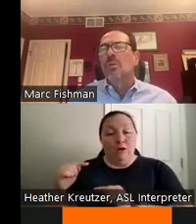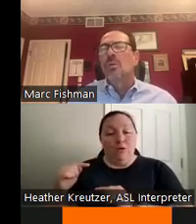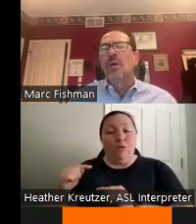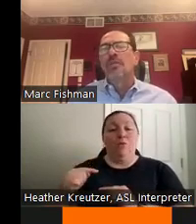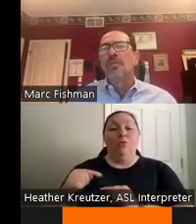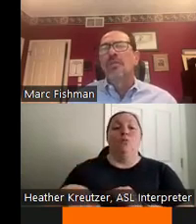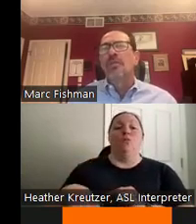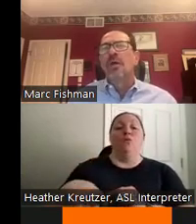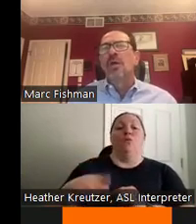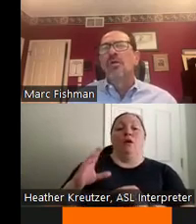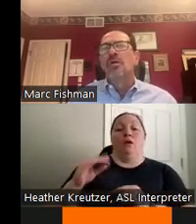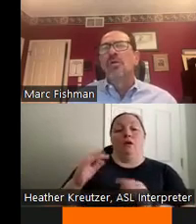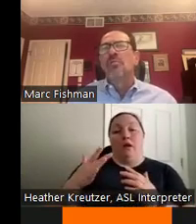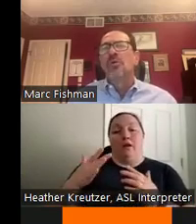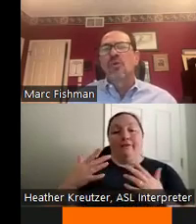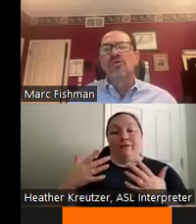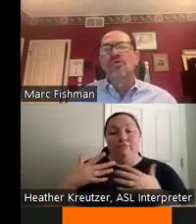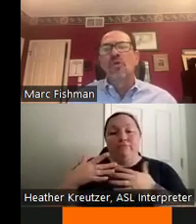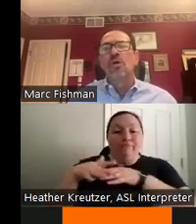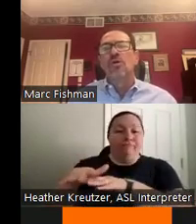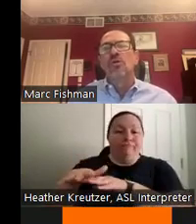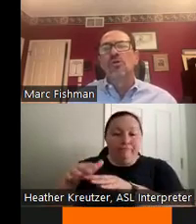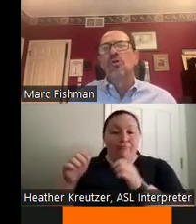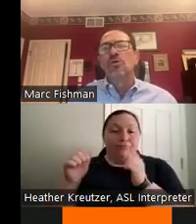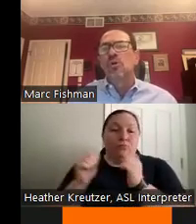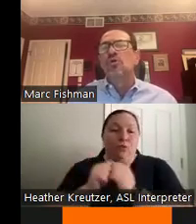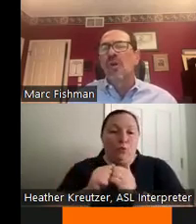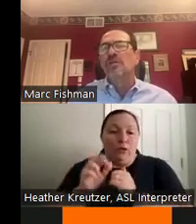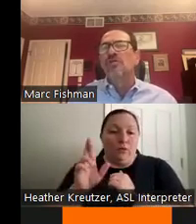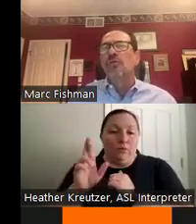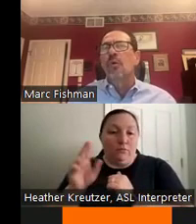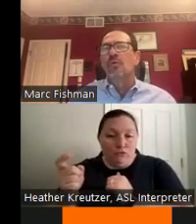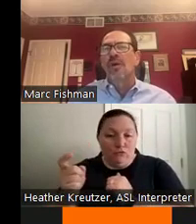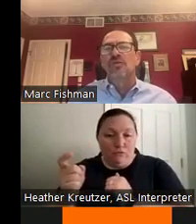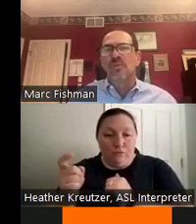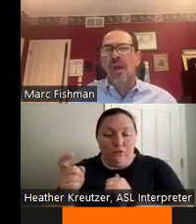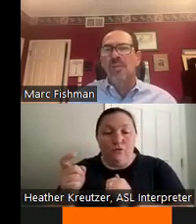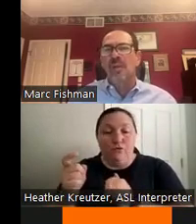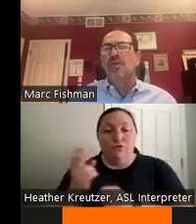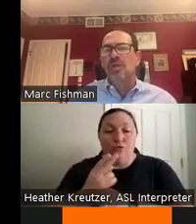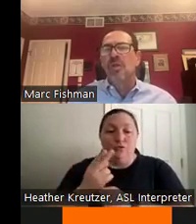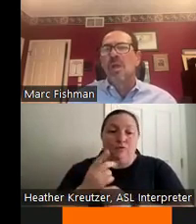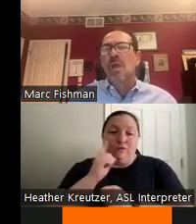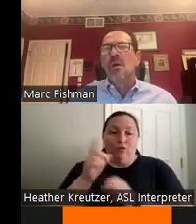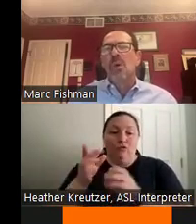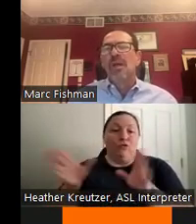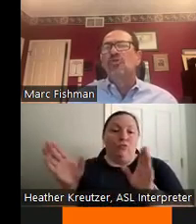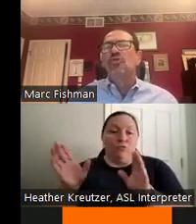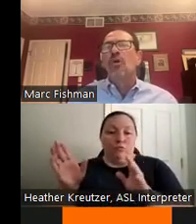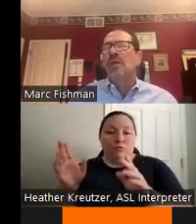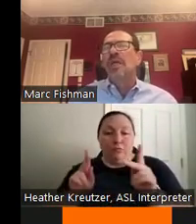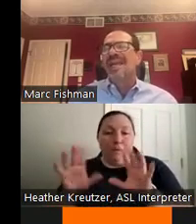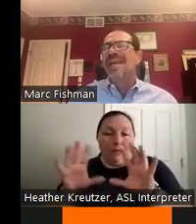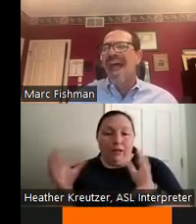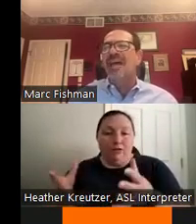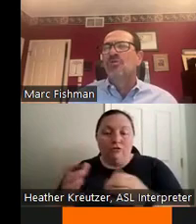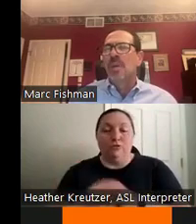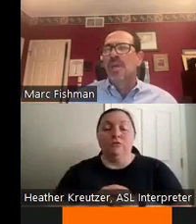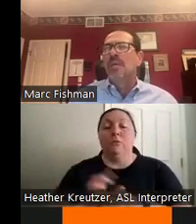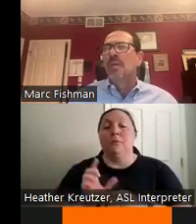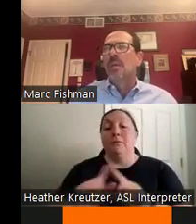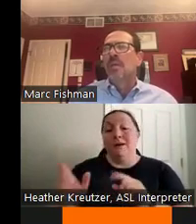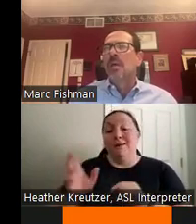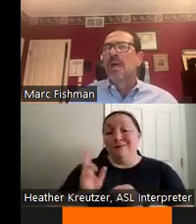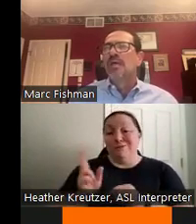converging with the prescription drug use rates for the rest of the population. But historically, it